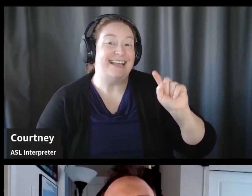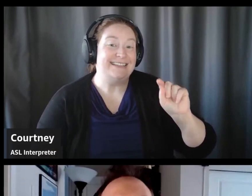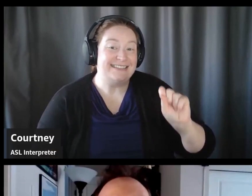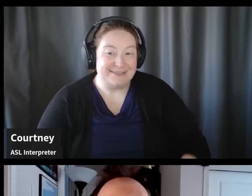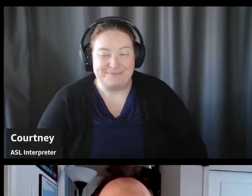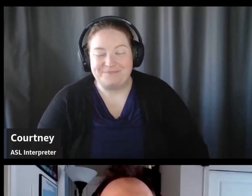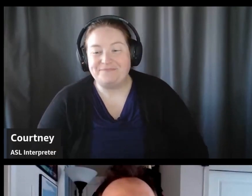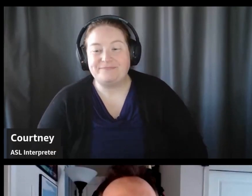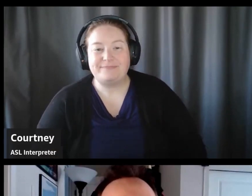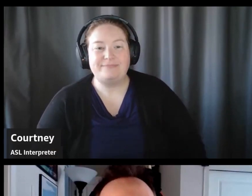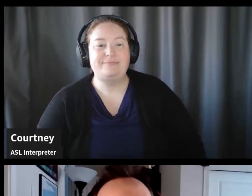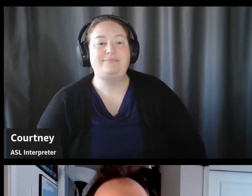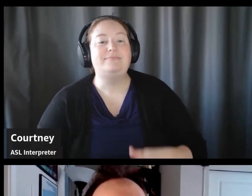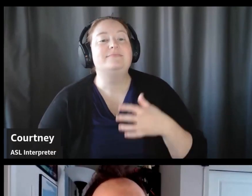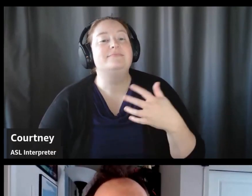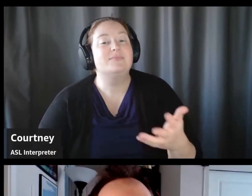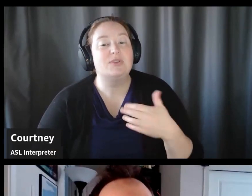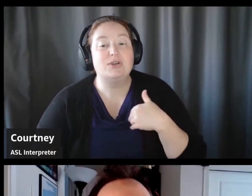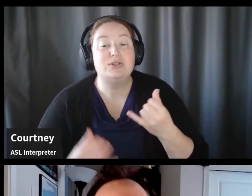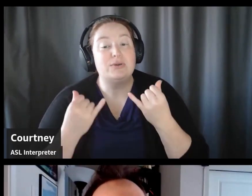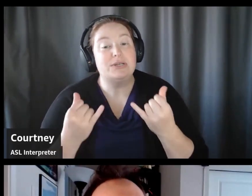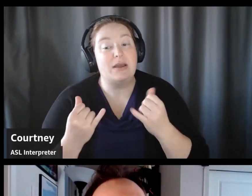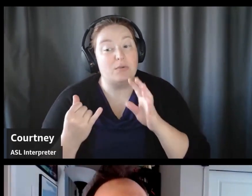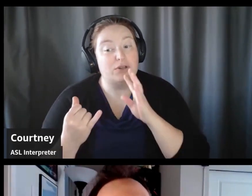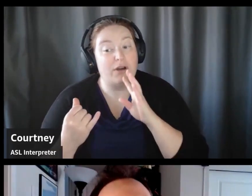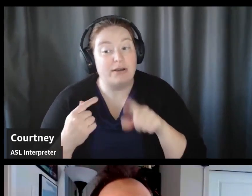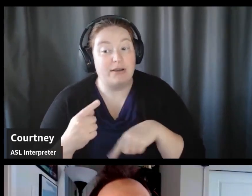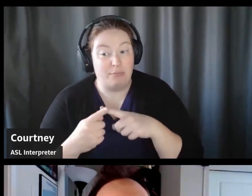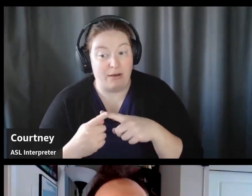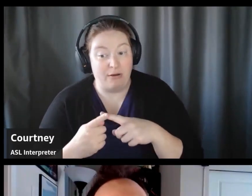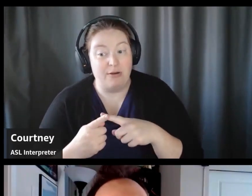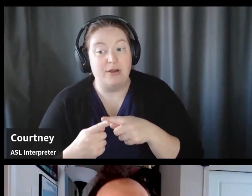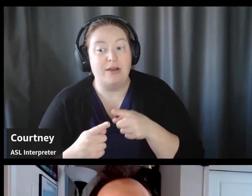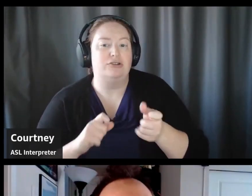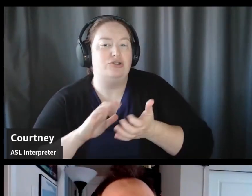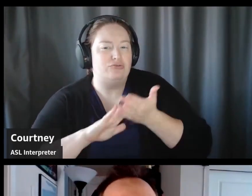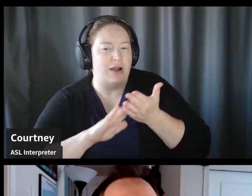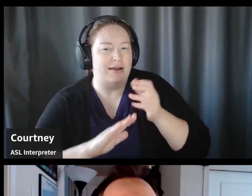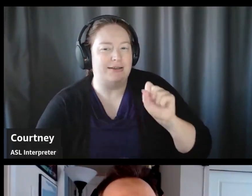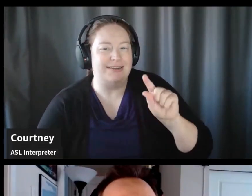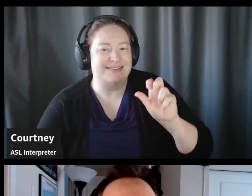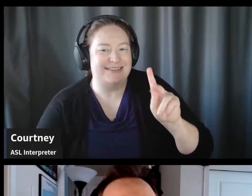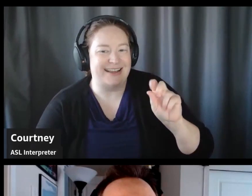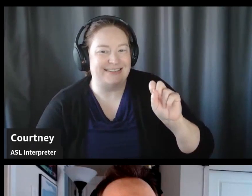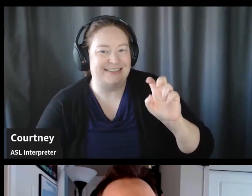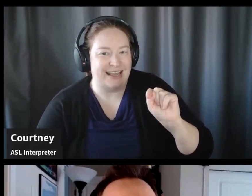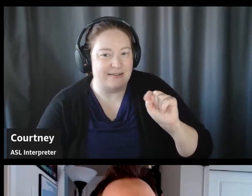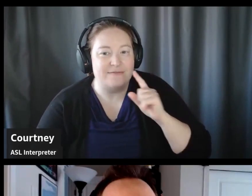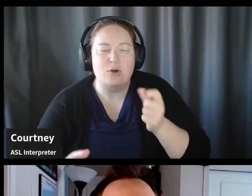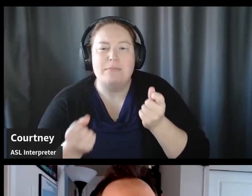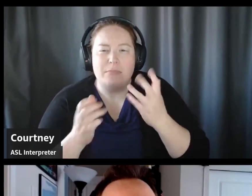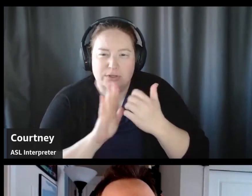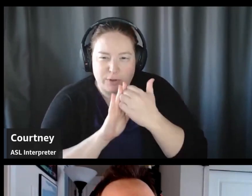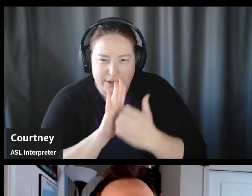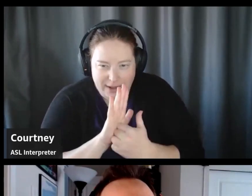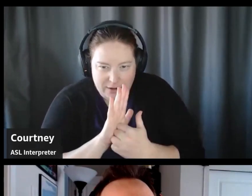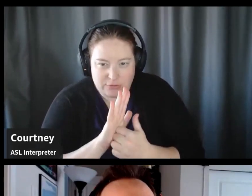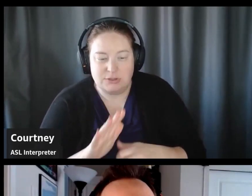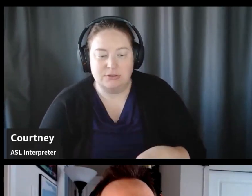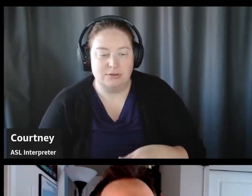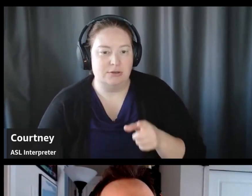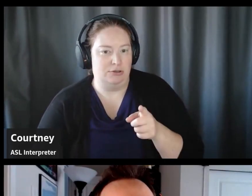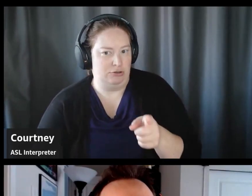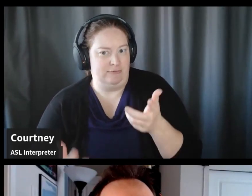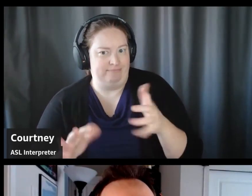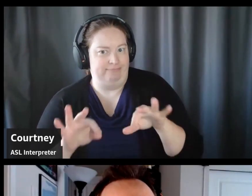so Parasite, today we're talking about so as you run a stack set across multiple accounts, right? Mm-hmm. Which you outlined